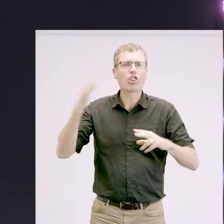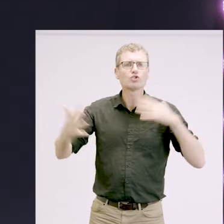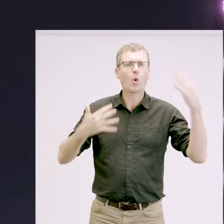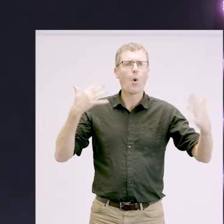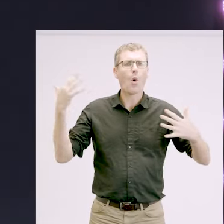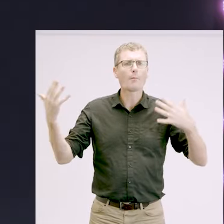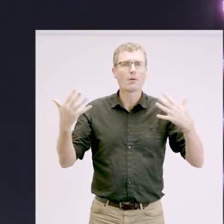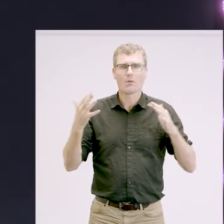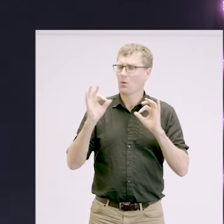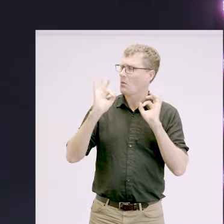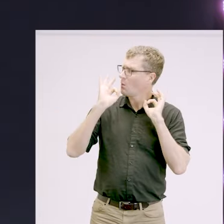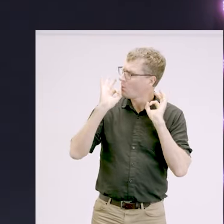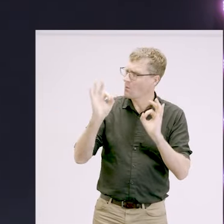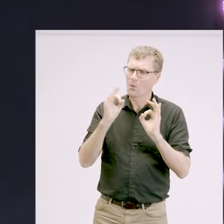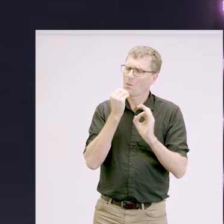Oh, come on.